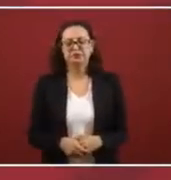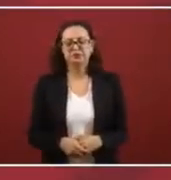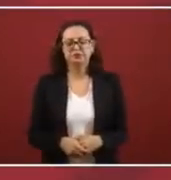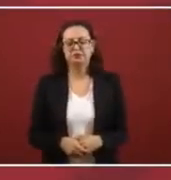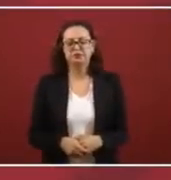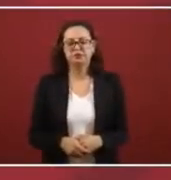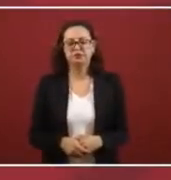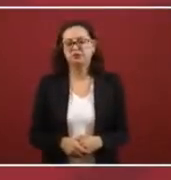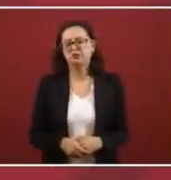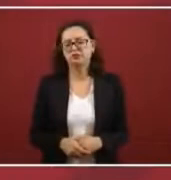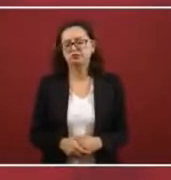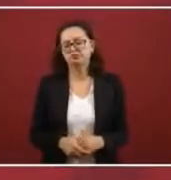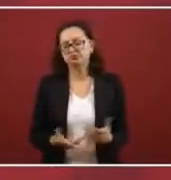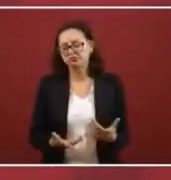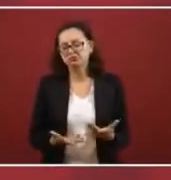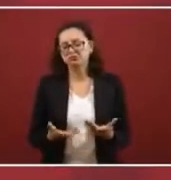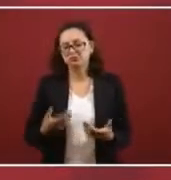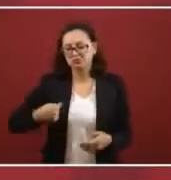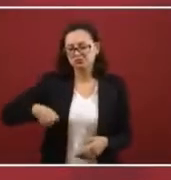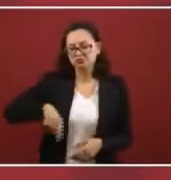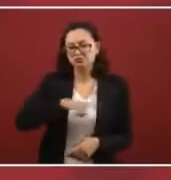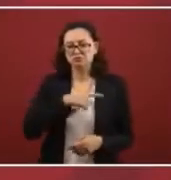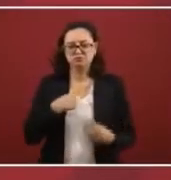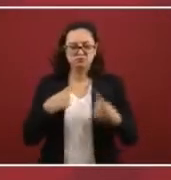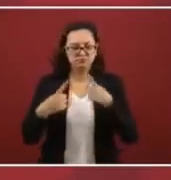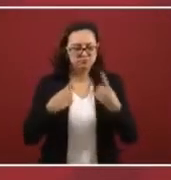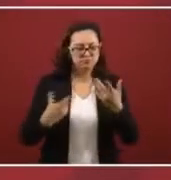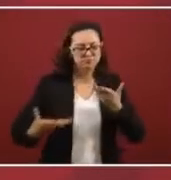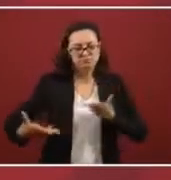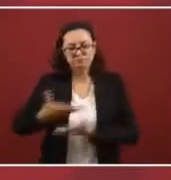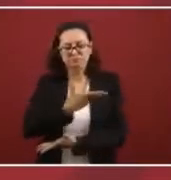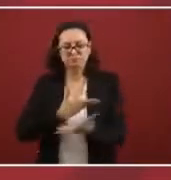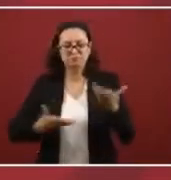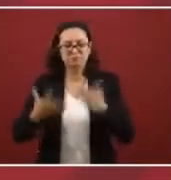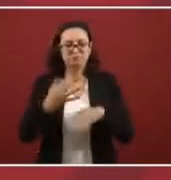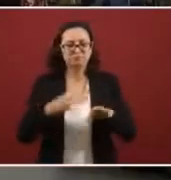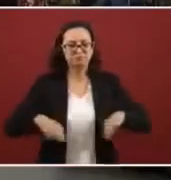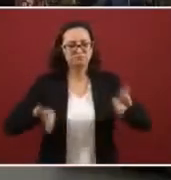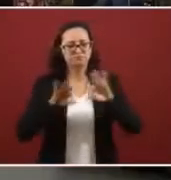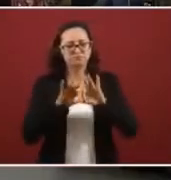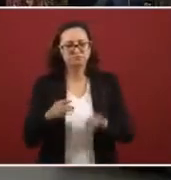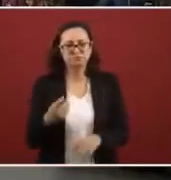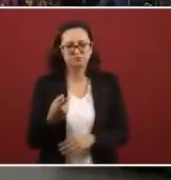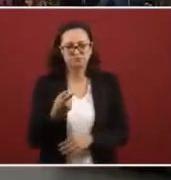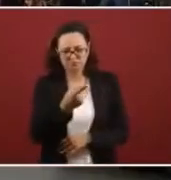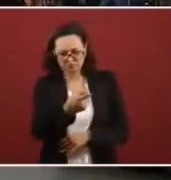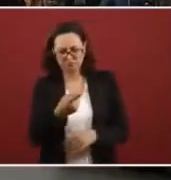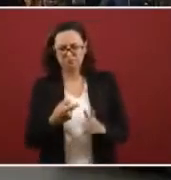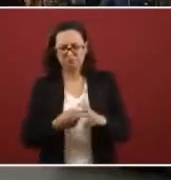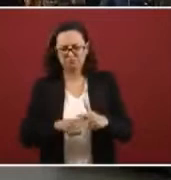es muy importante. This dialogue is very important. Empezamos por acá. Let's start over here.